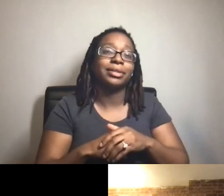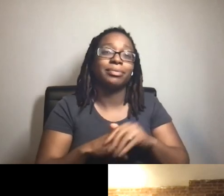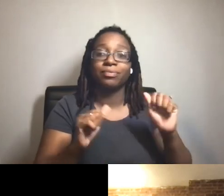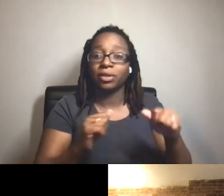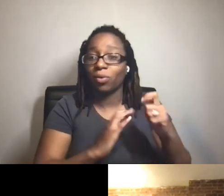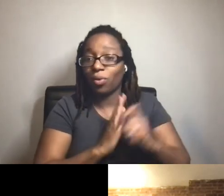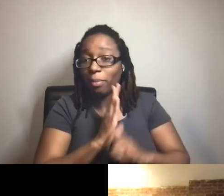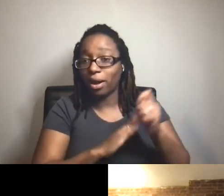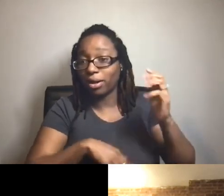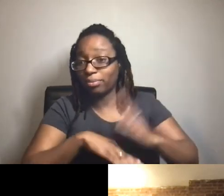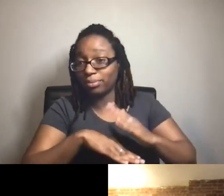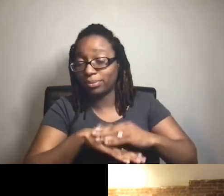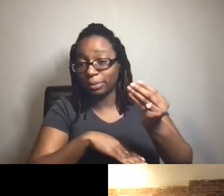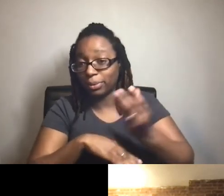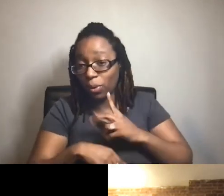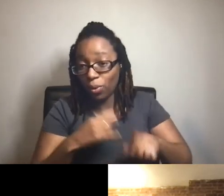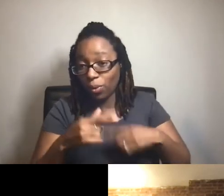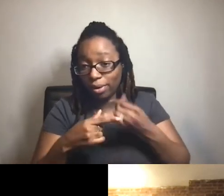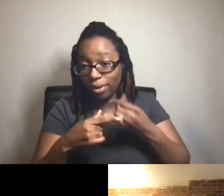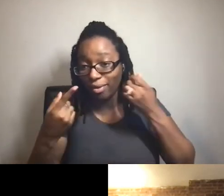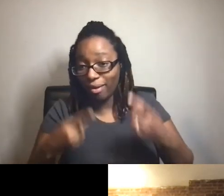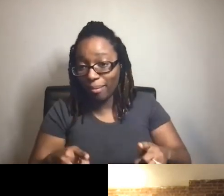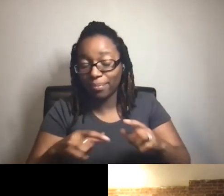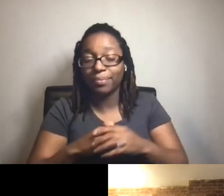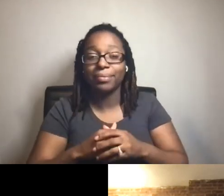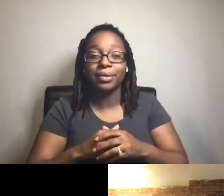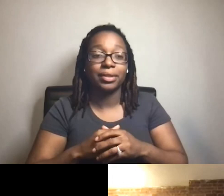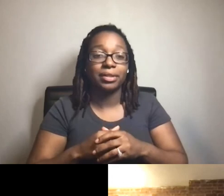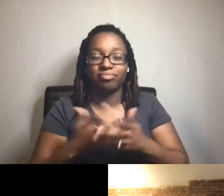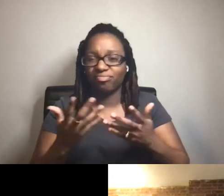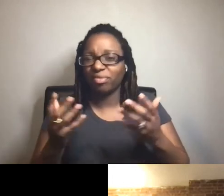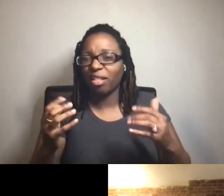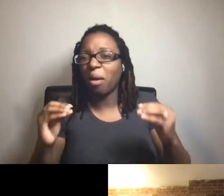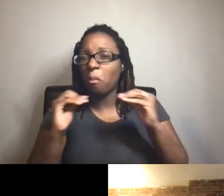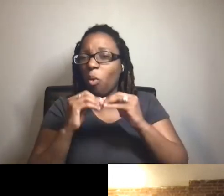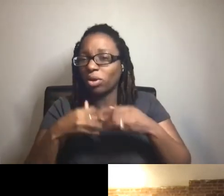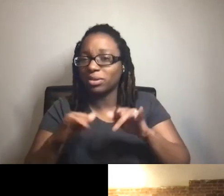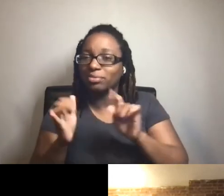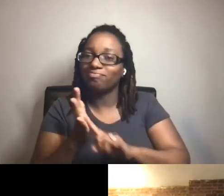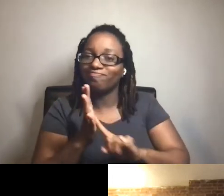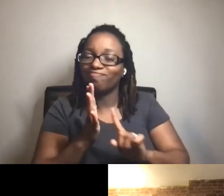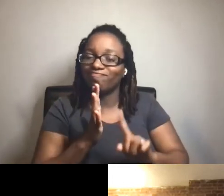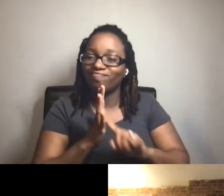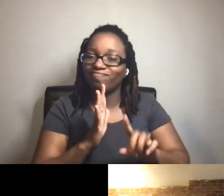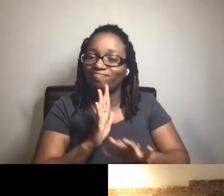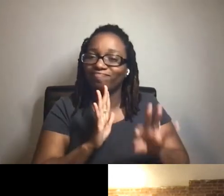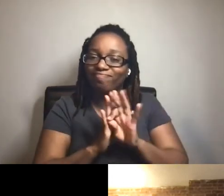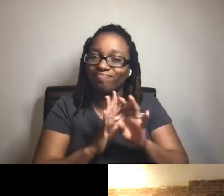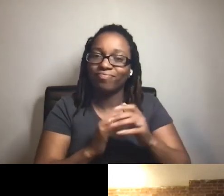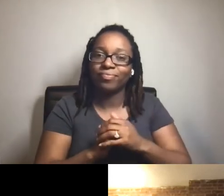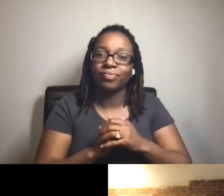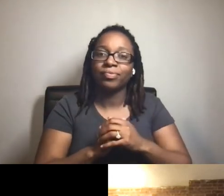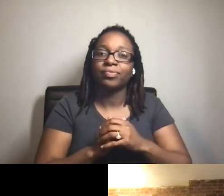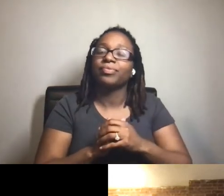automatically when you make the error in the first place? So there's a lot more still to explore. So a lot